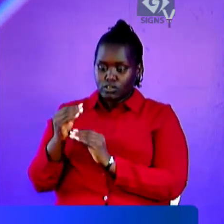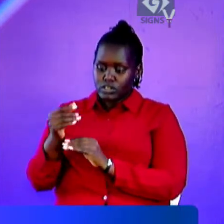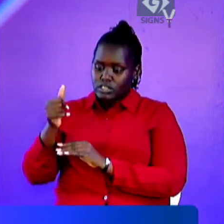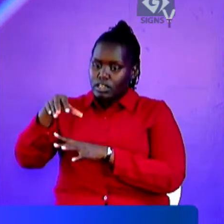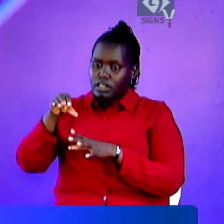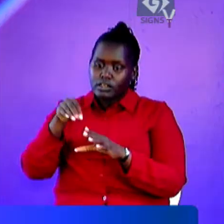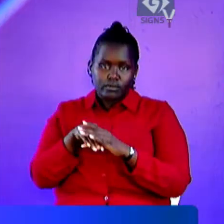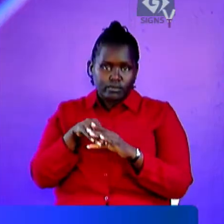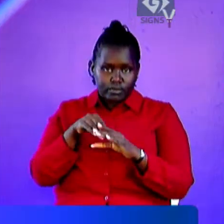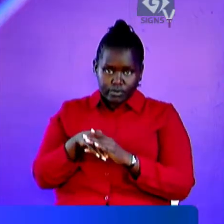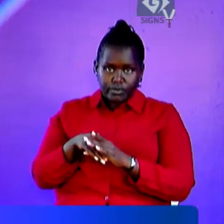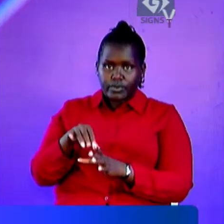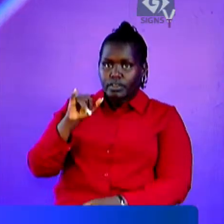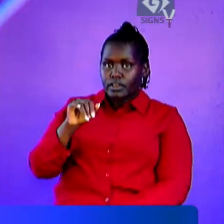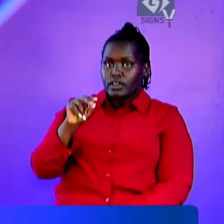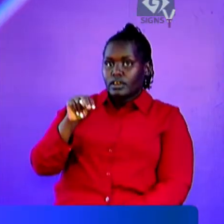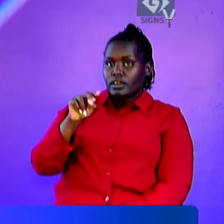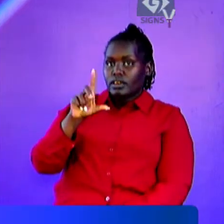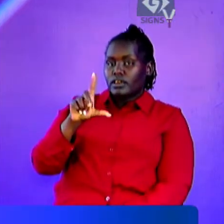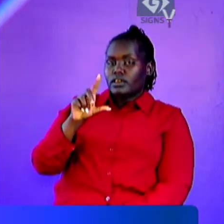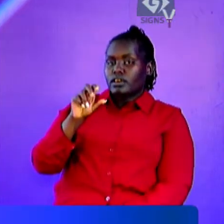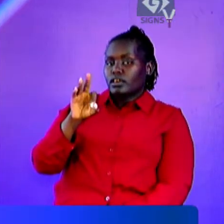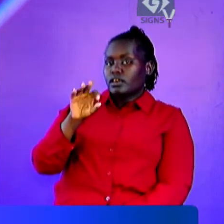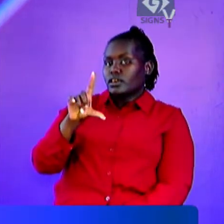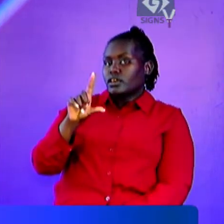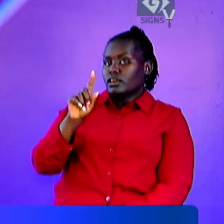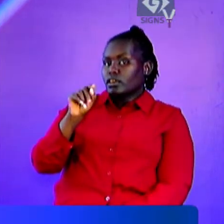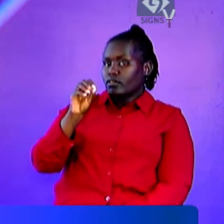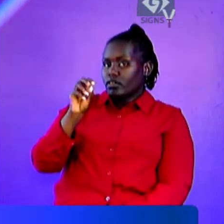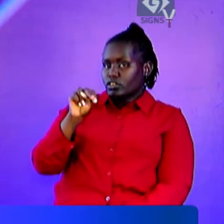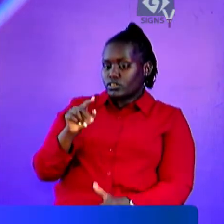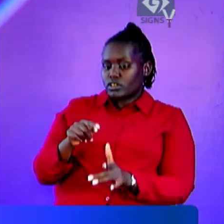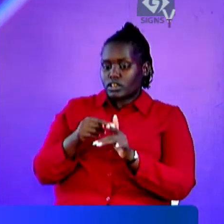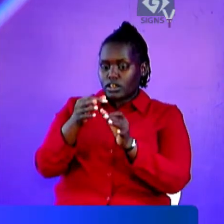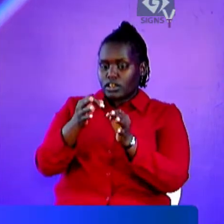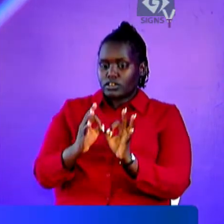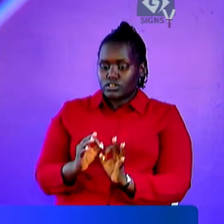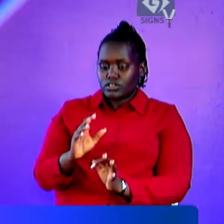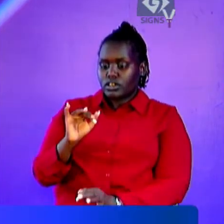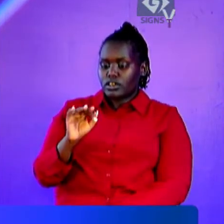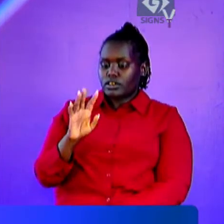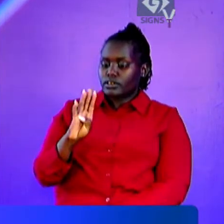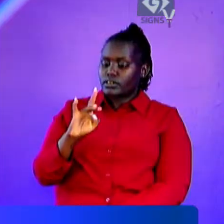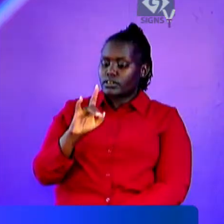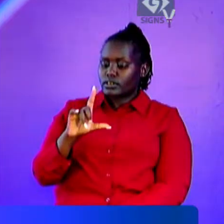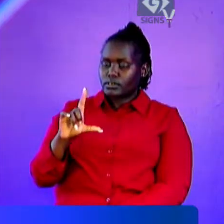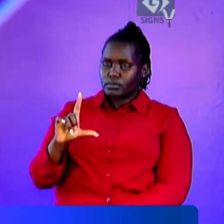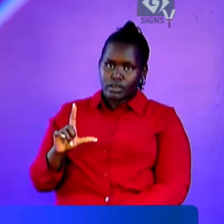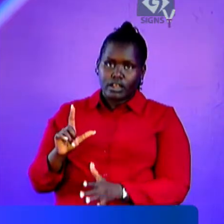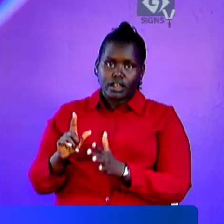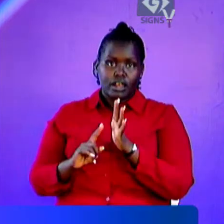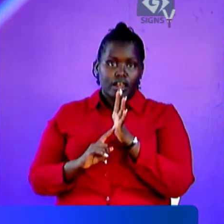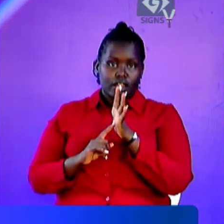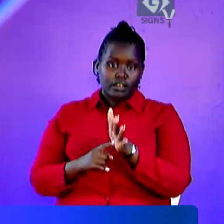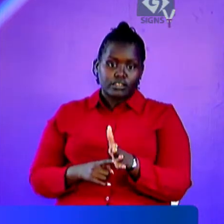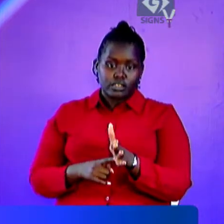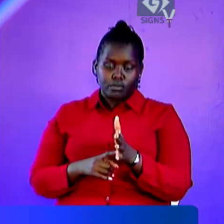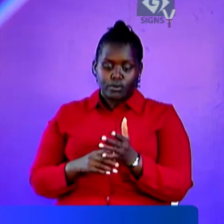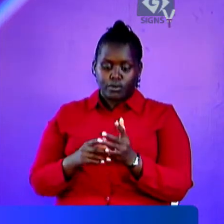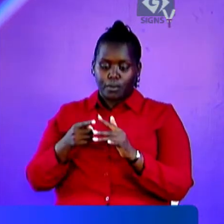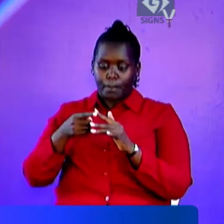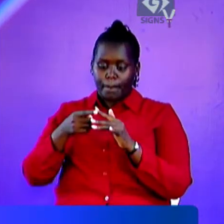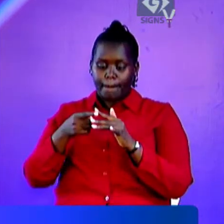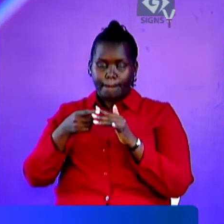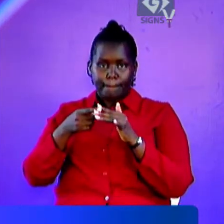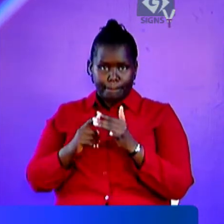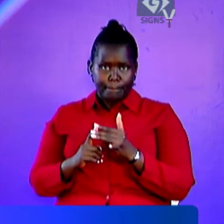investment, baseline inflation, then you go to treasury bill. Then on top of that, when you're going to, let's say, invest in a fixed deposit, because